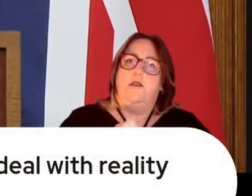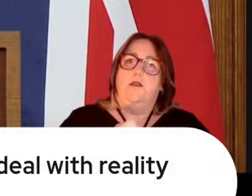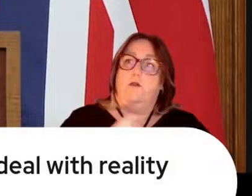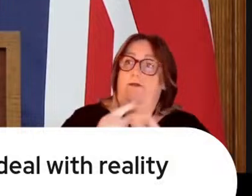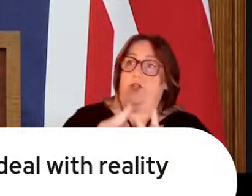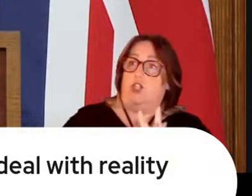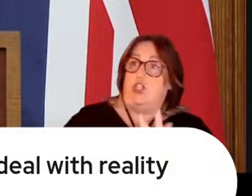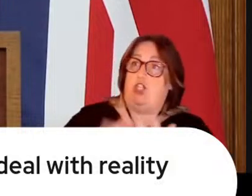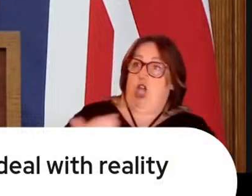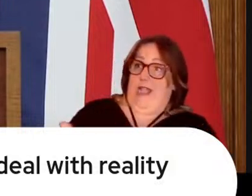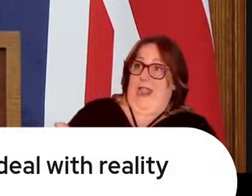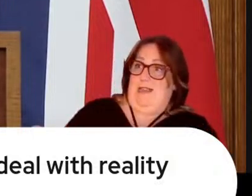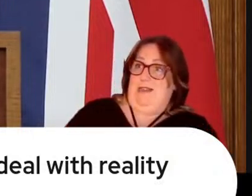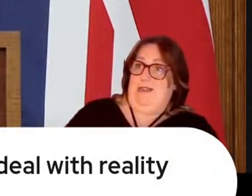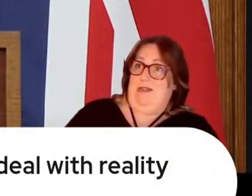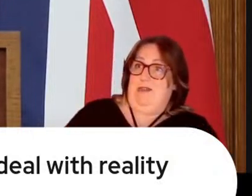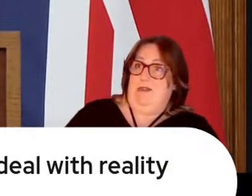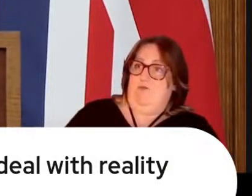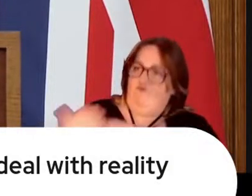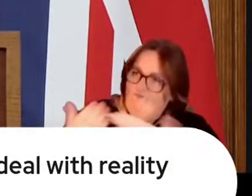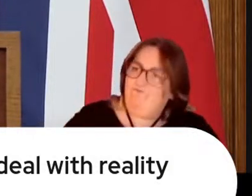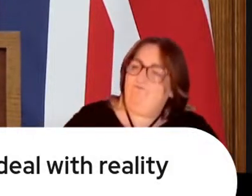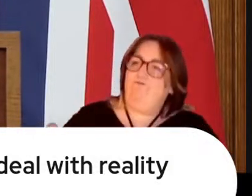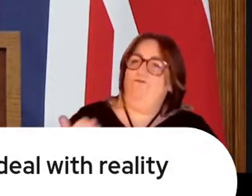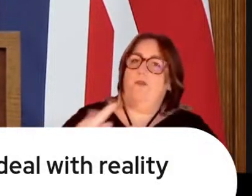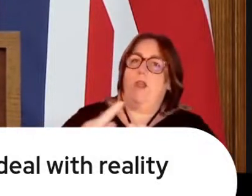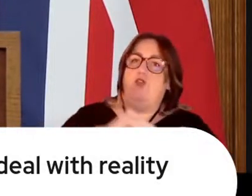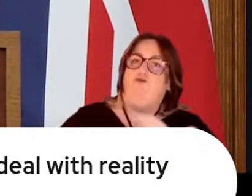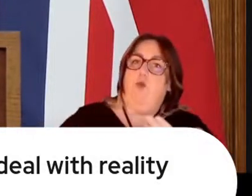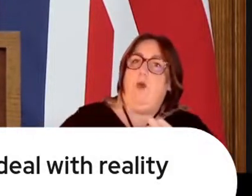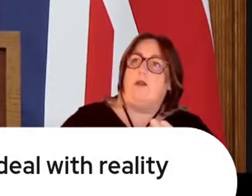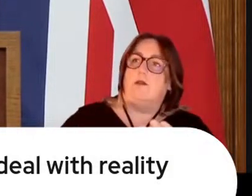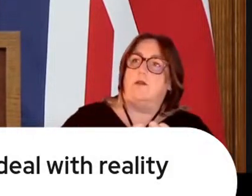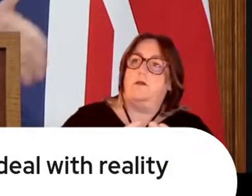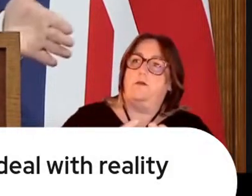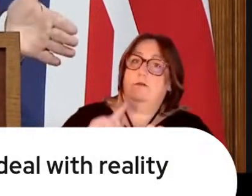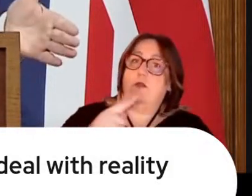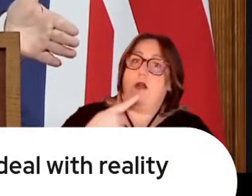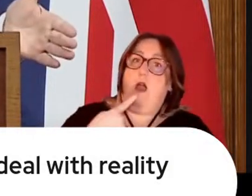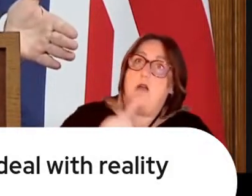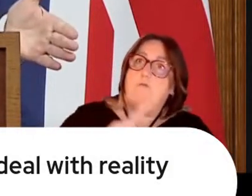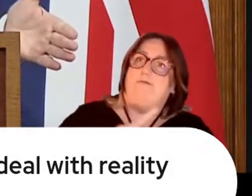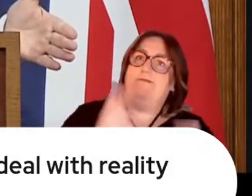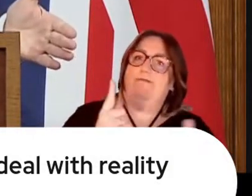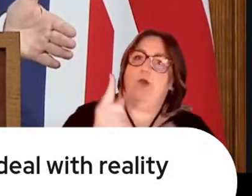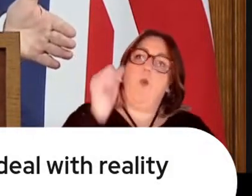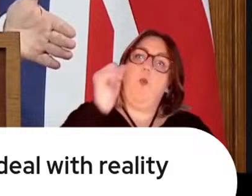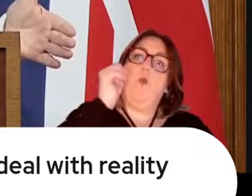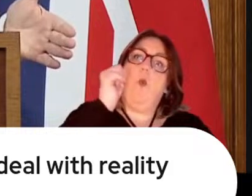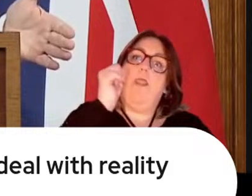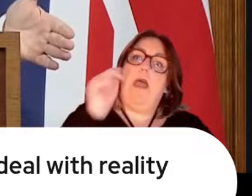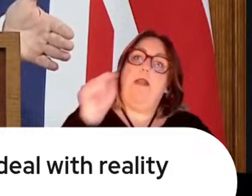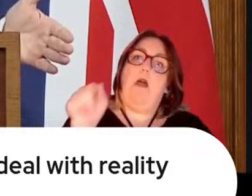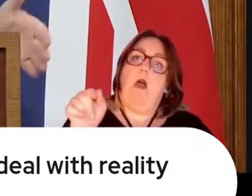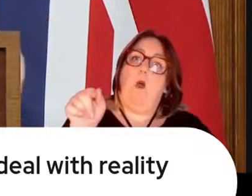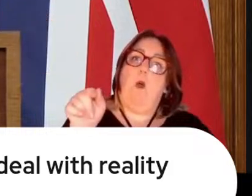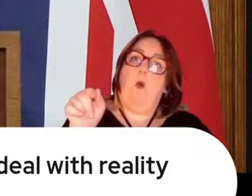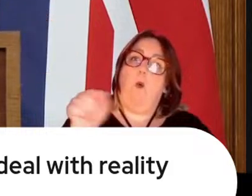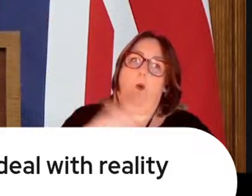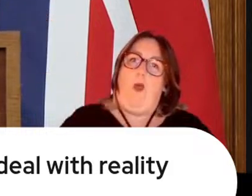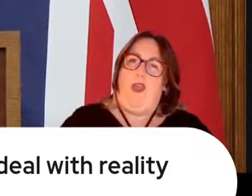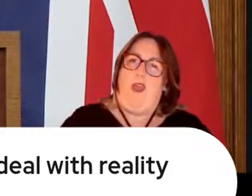who observe the rules and don't report what they know because they know that the law doesn't permit it and it runs the risk of collapsing a